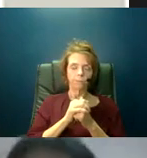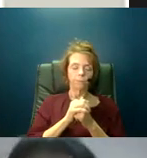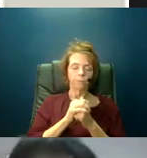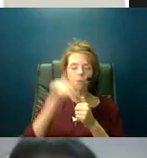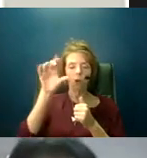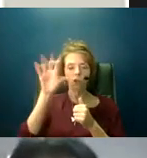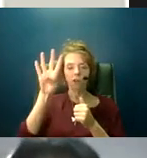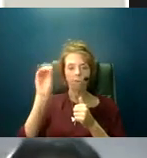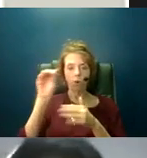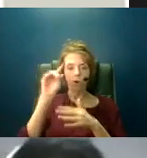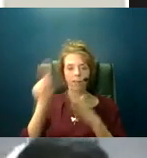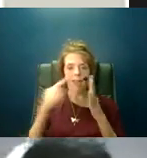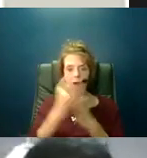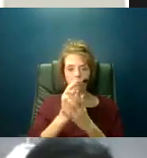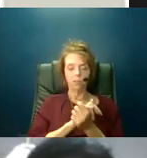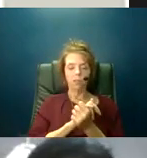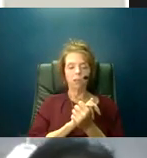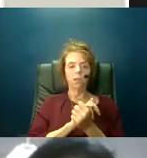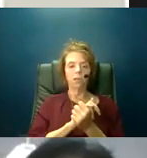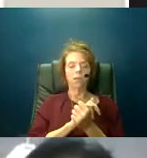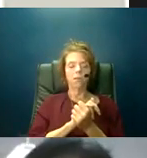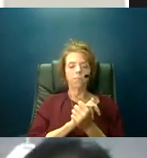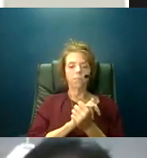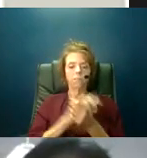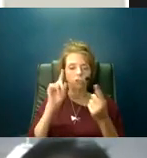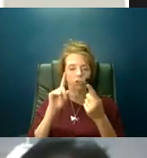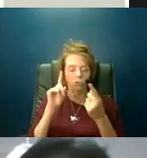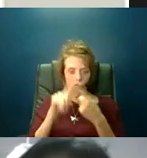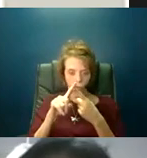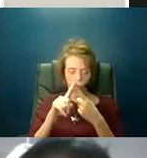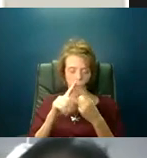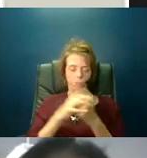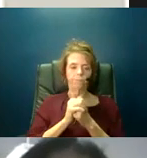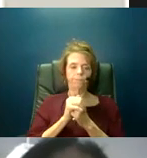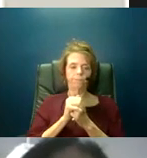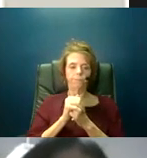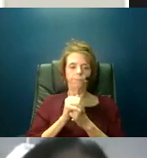140 hours to get